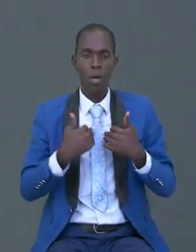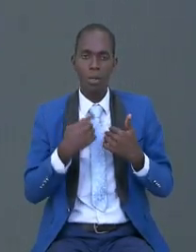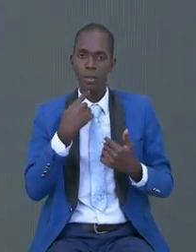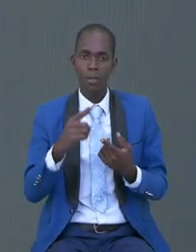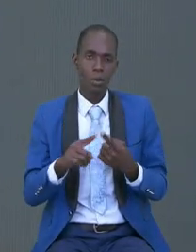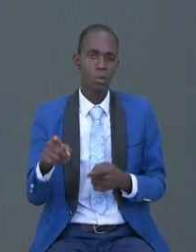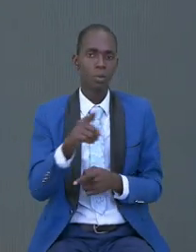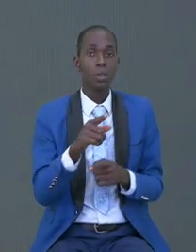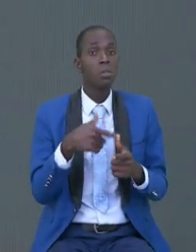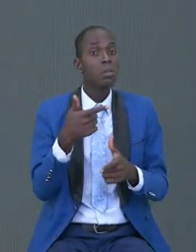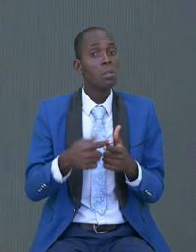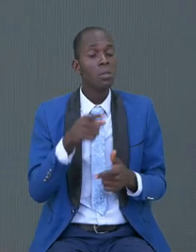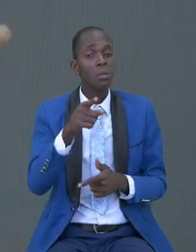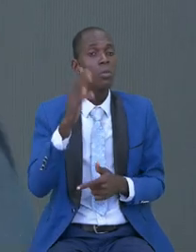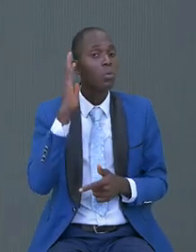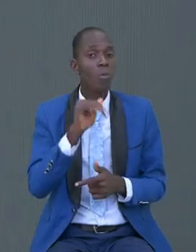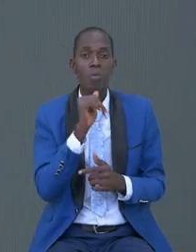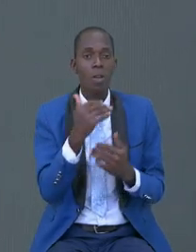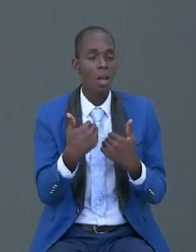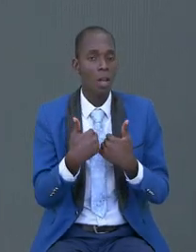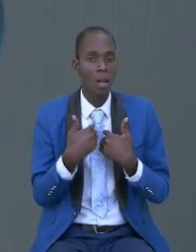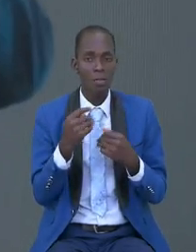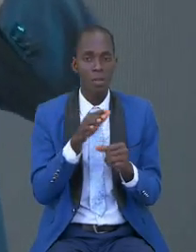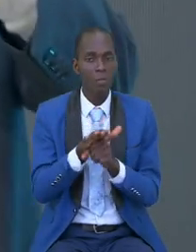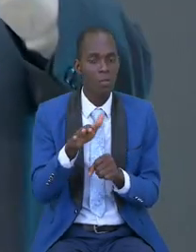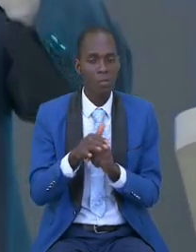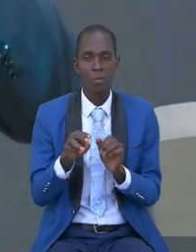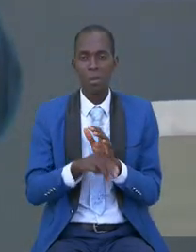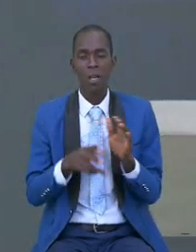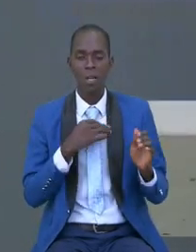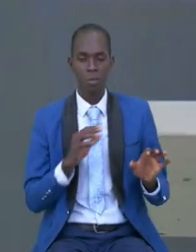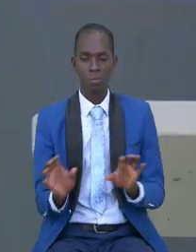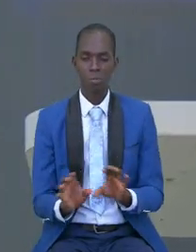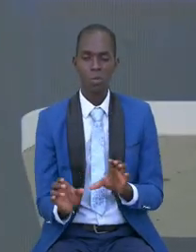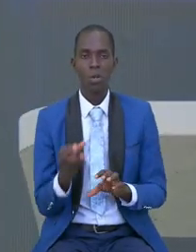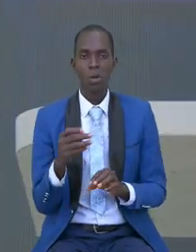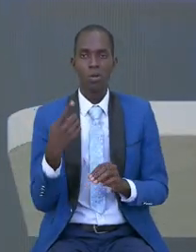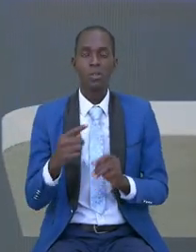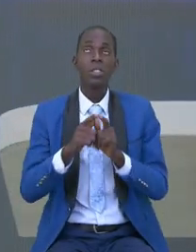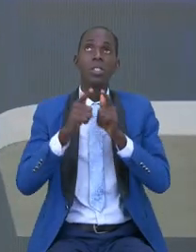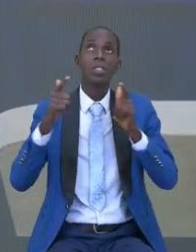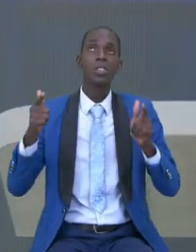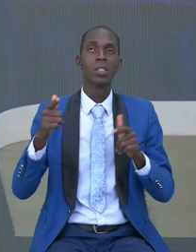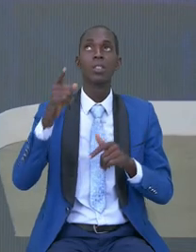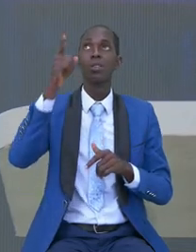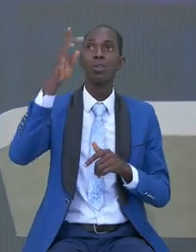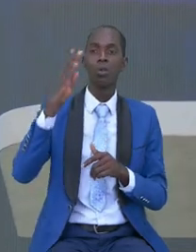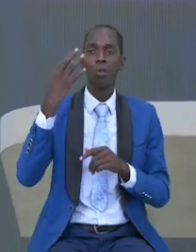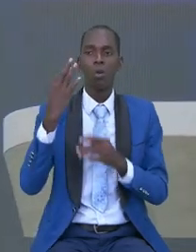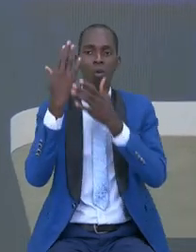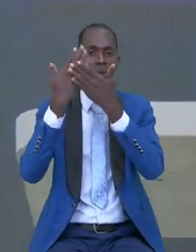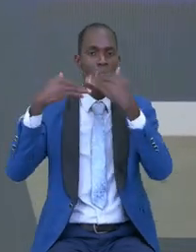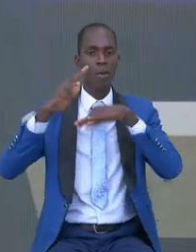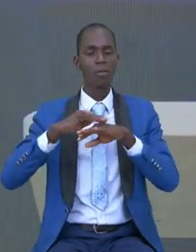Then you're not going to have the fulfillment and the performance of the great God of heaven that